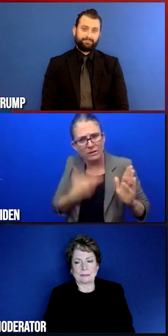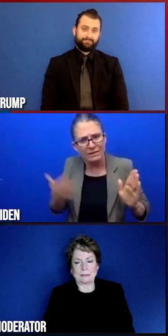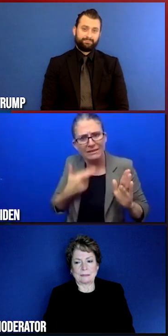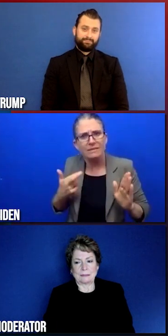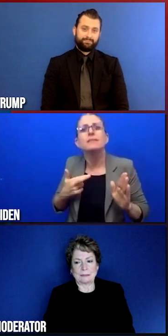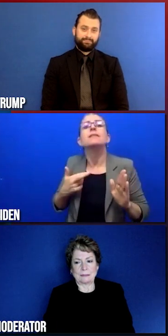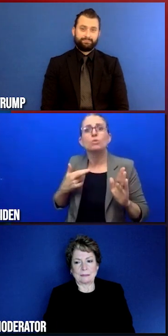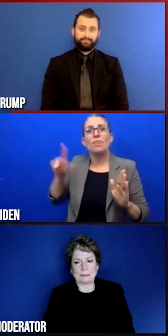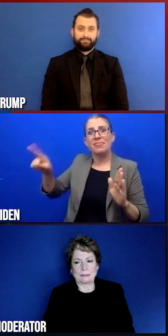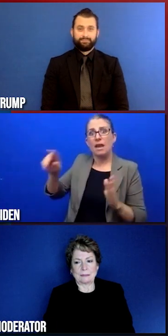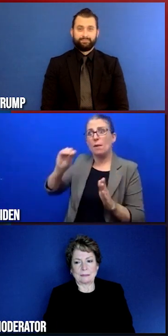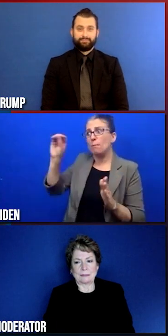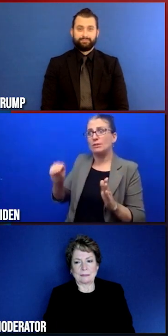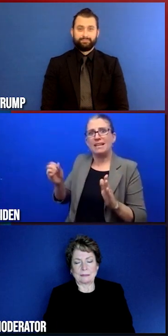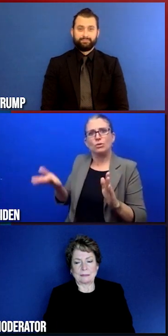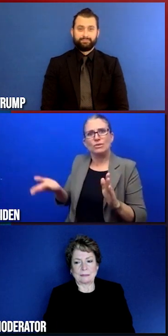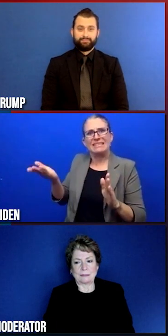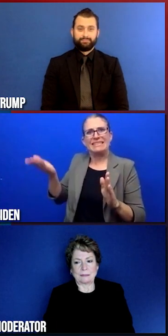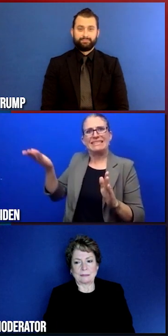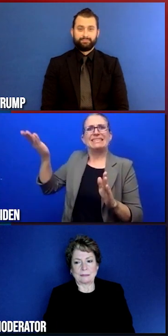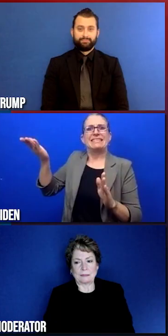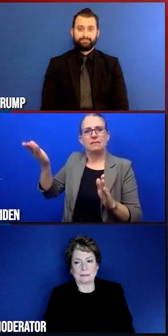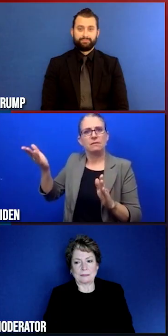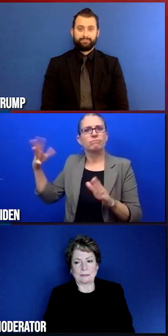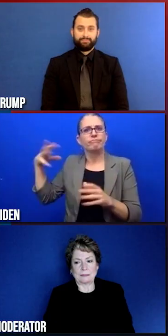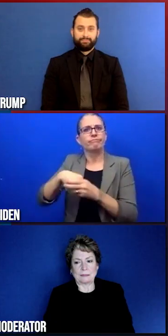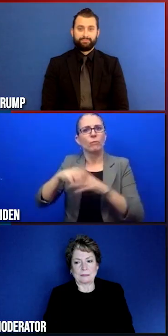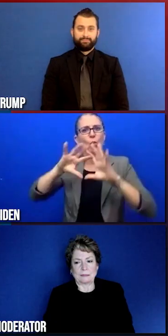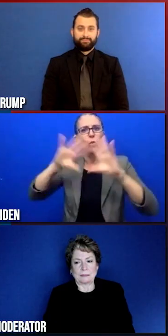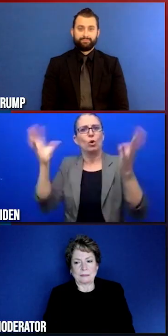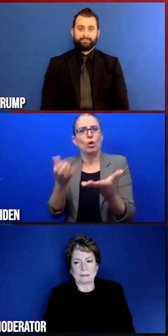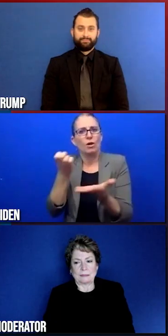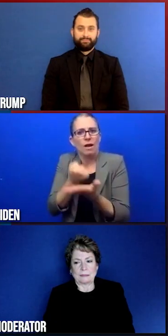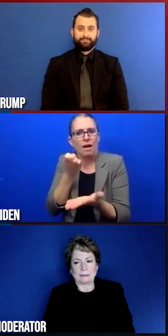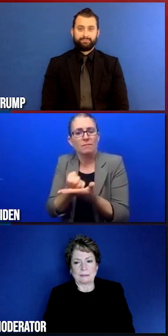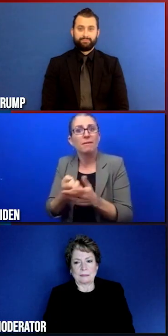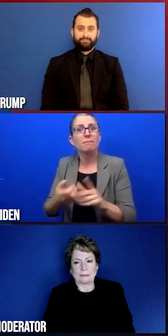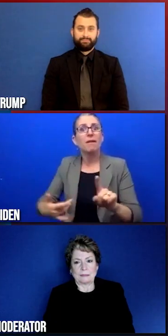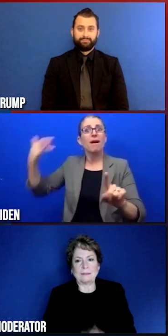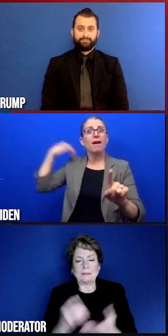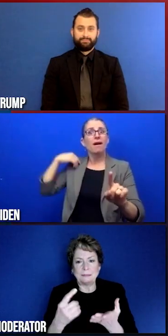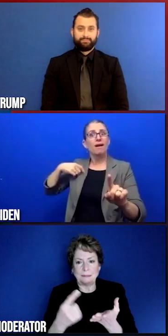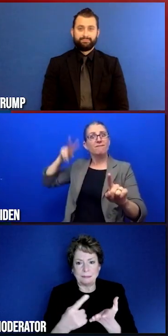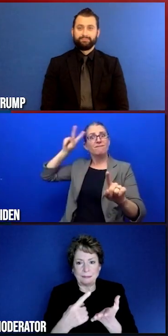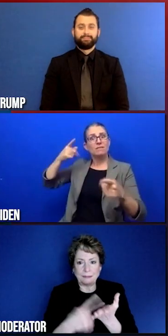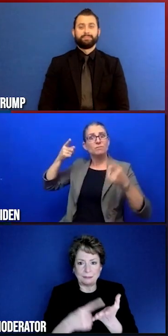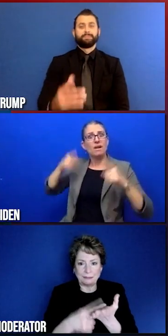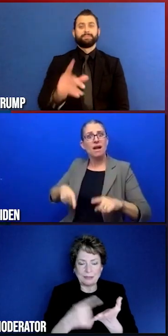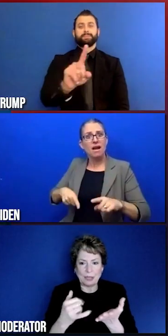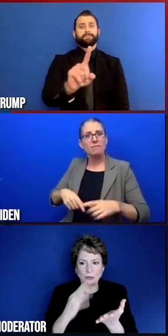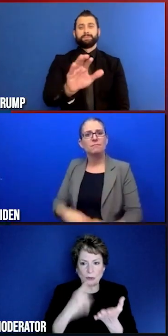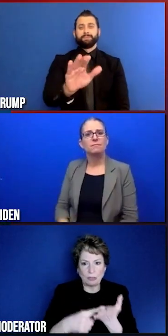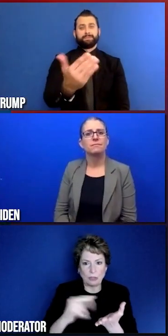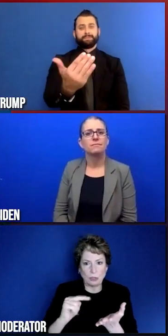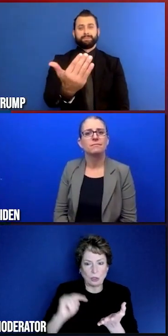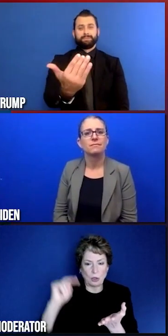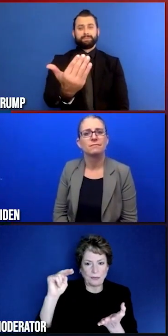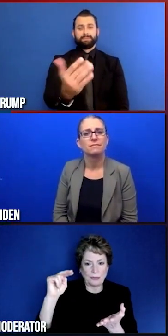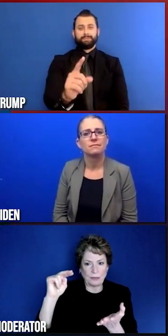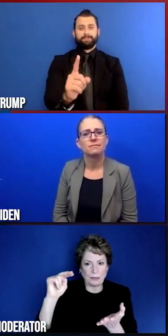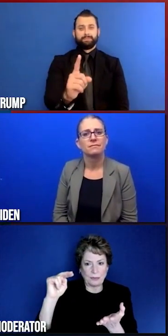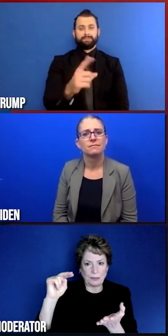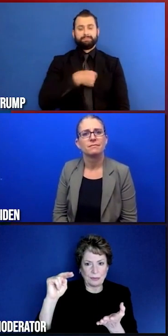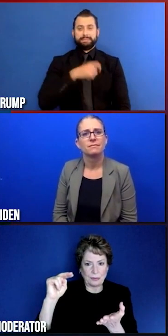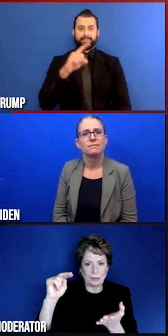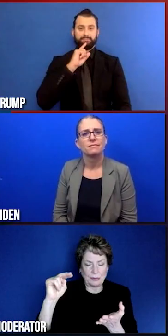when we were president and vice president. All right, let's talk about North Korea. Excuse me, no, I have to respond to that. Okay. Very quickly, and then we're going to move on to North